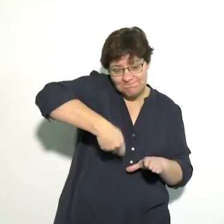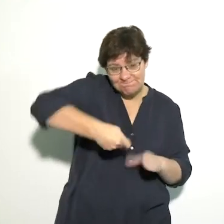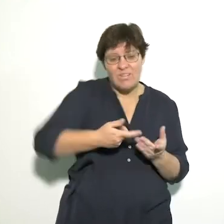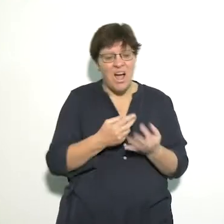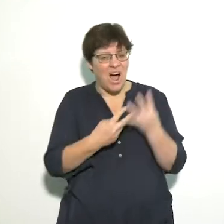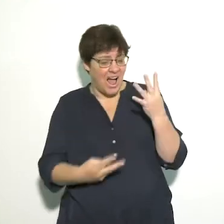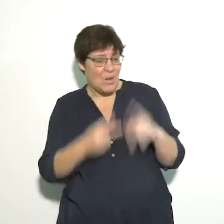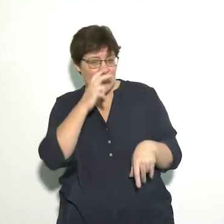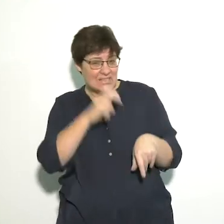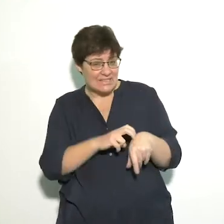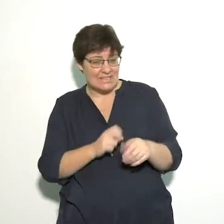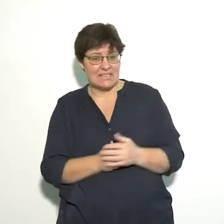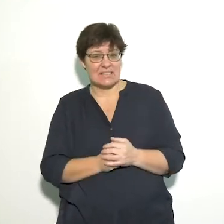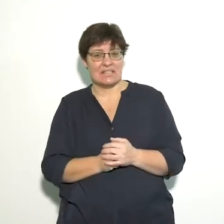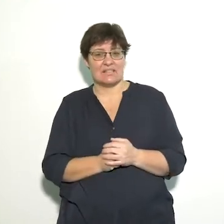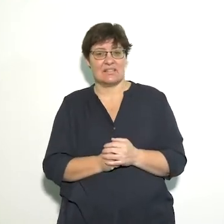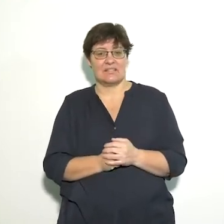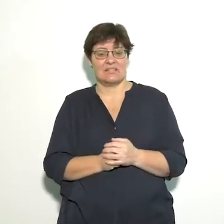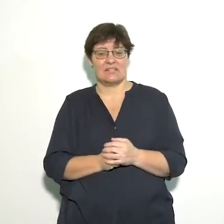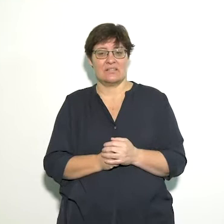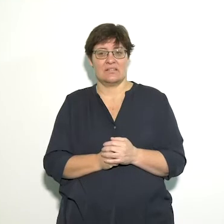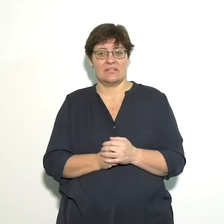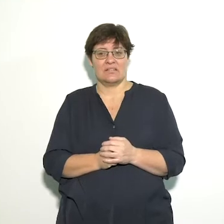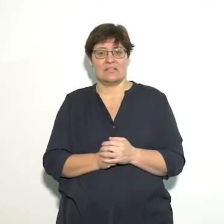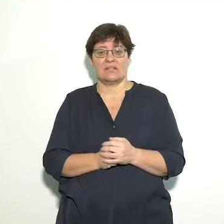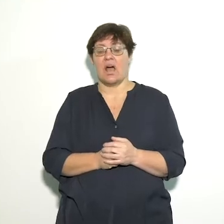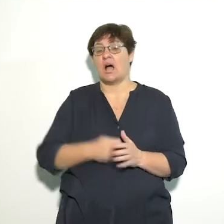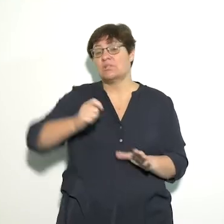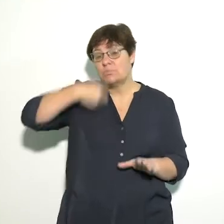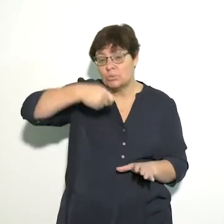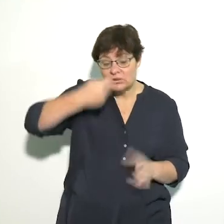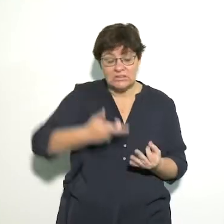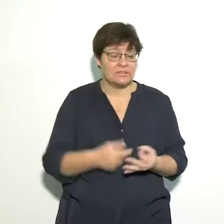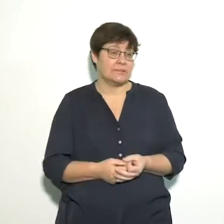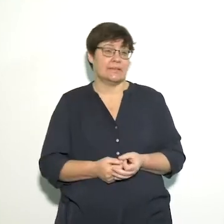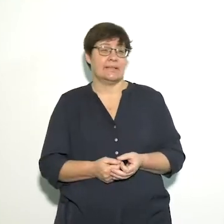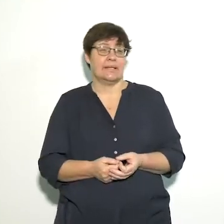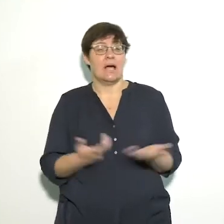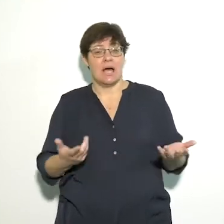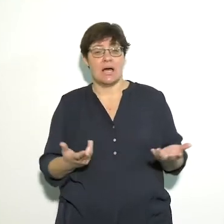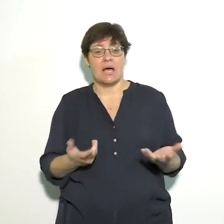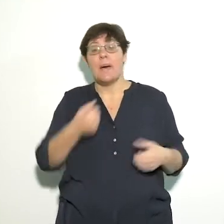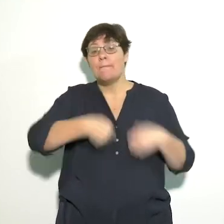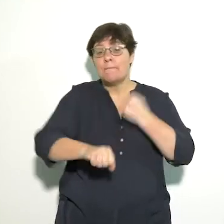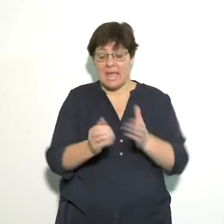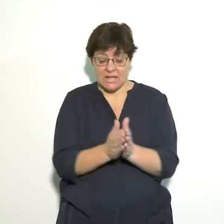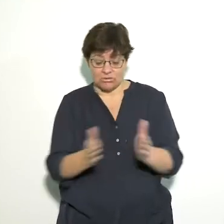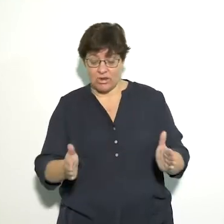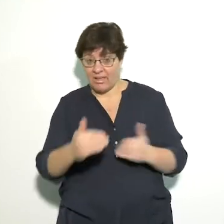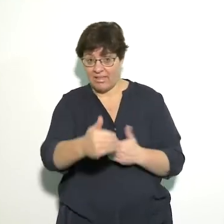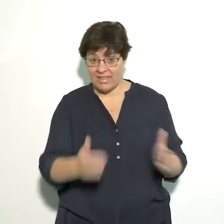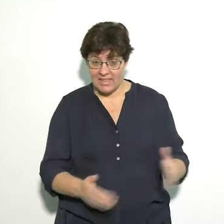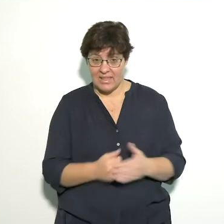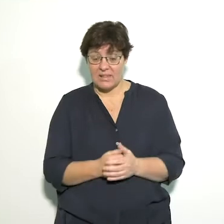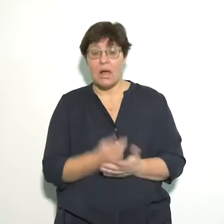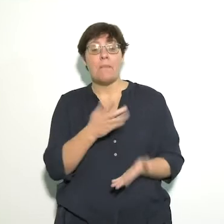all these ingredients in. Okay, so they'll need a bowl, they'll need a spoon and a baking tray. They will